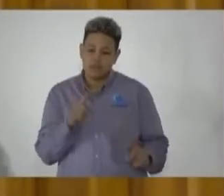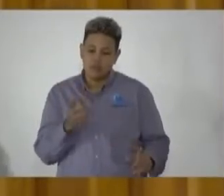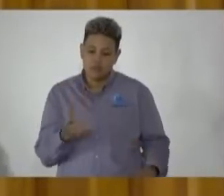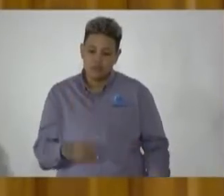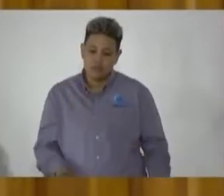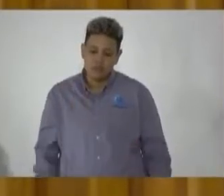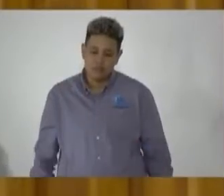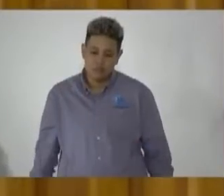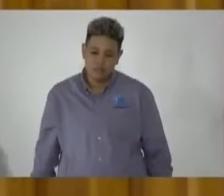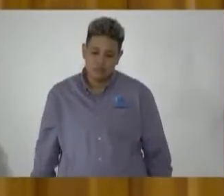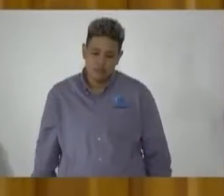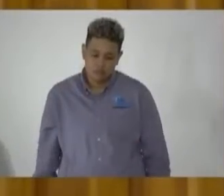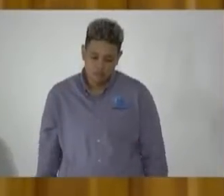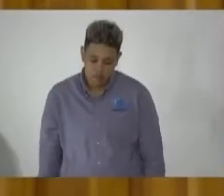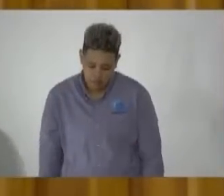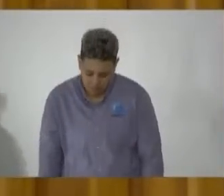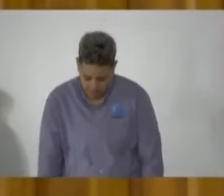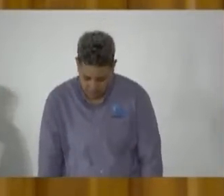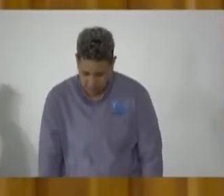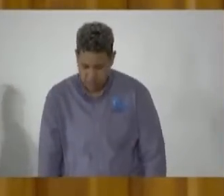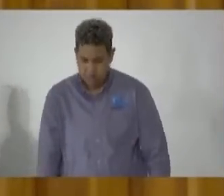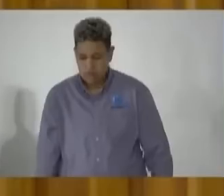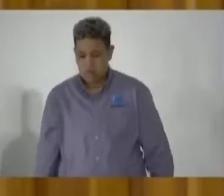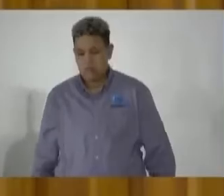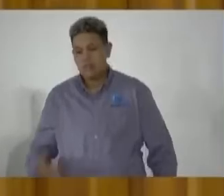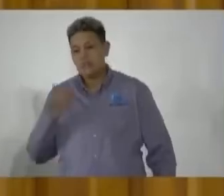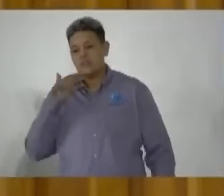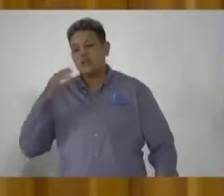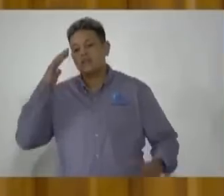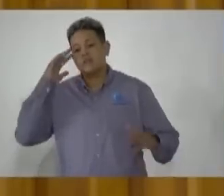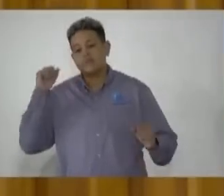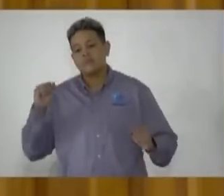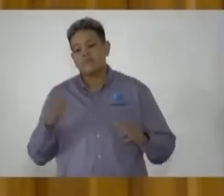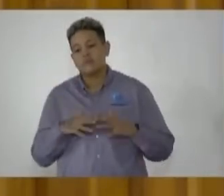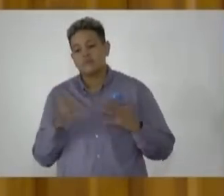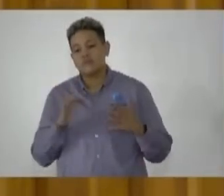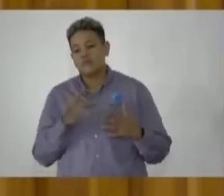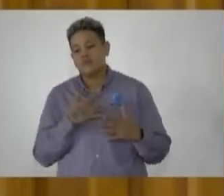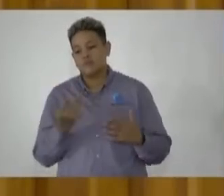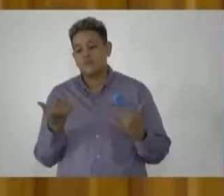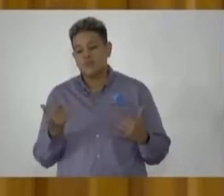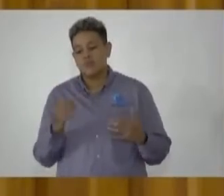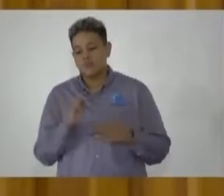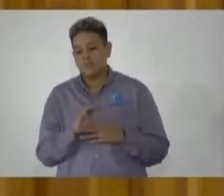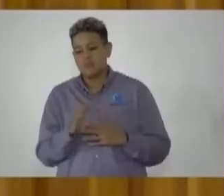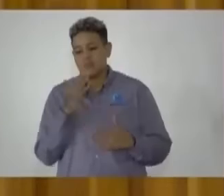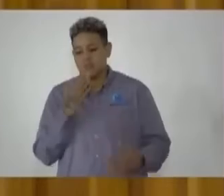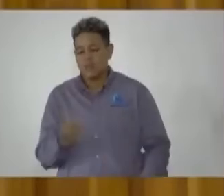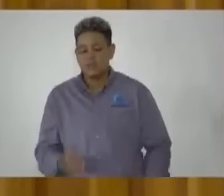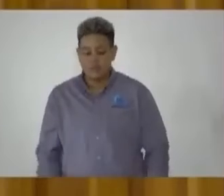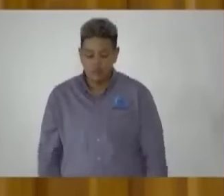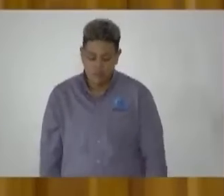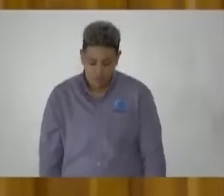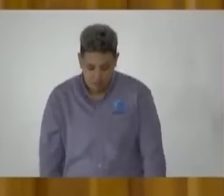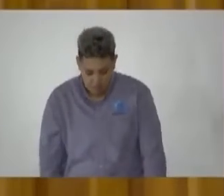person. Thank you, Mr. President. Much appreciated. And I now recognize you, Minister. Thank you.